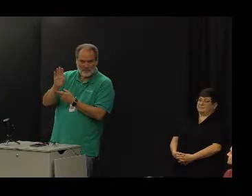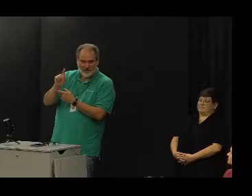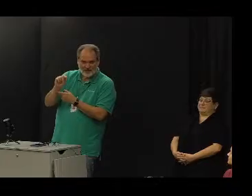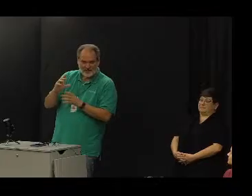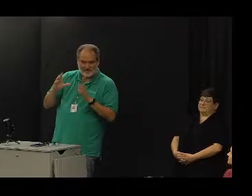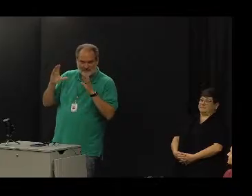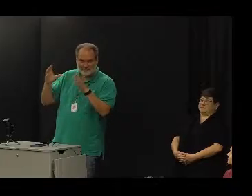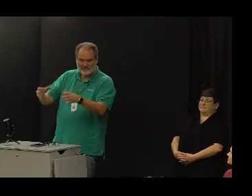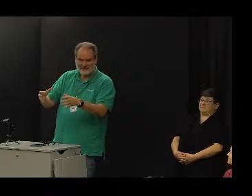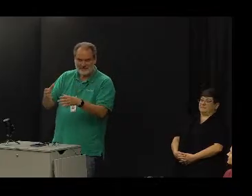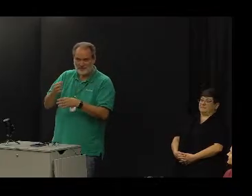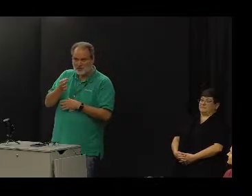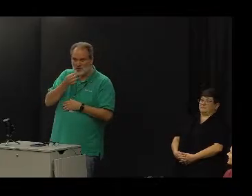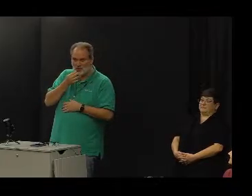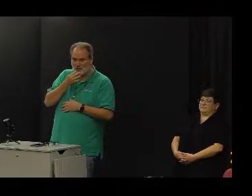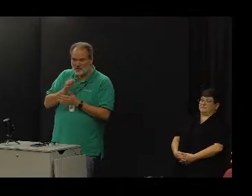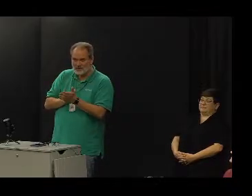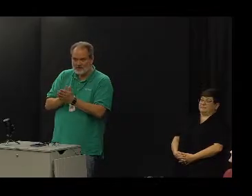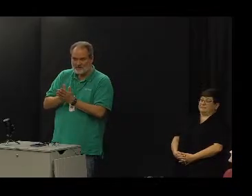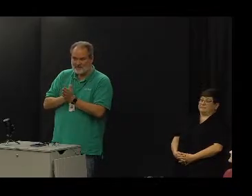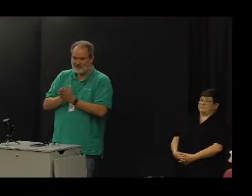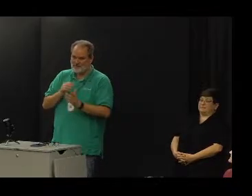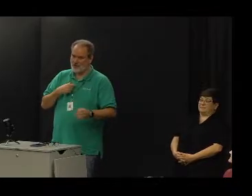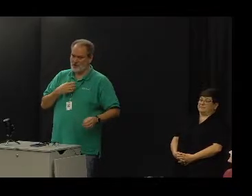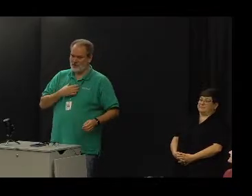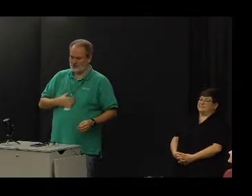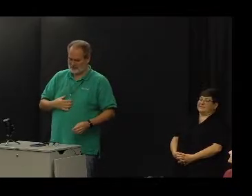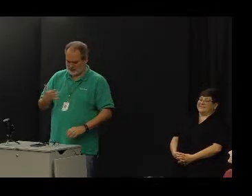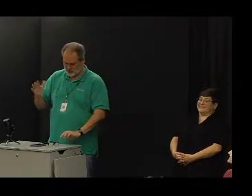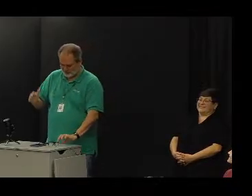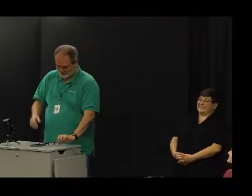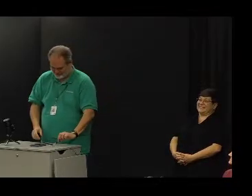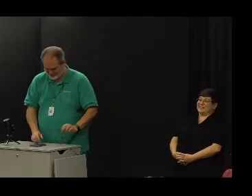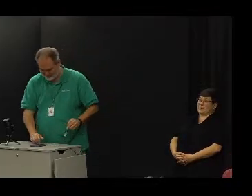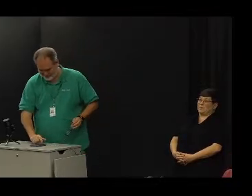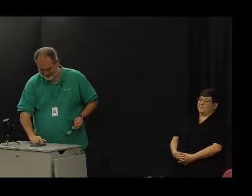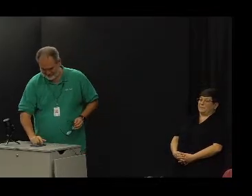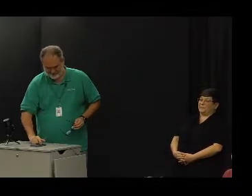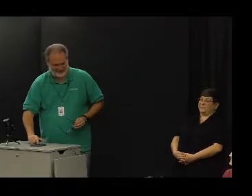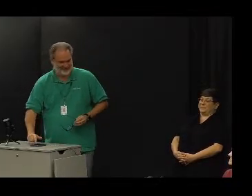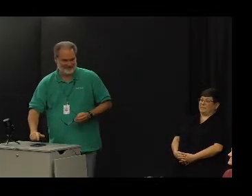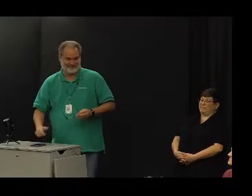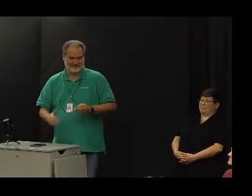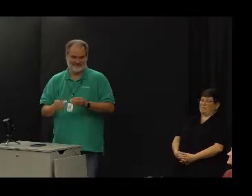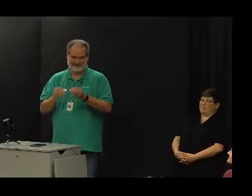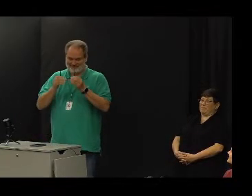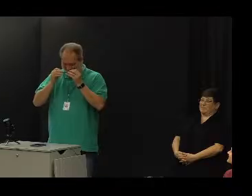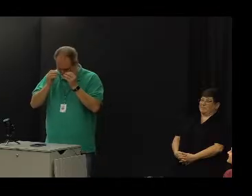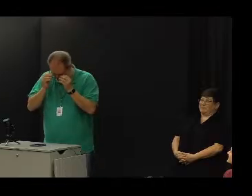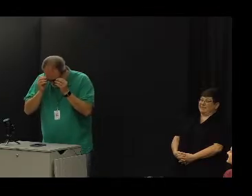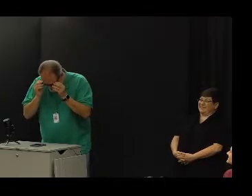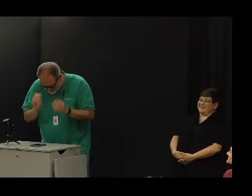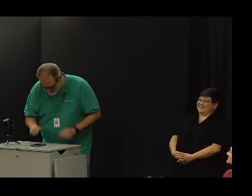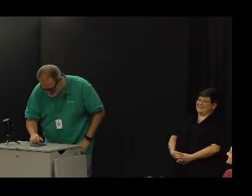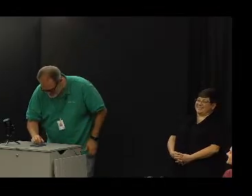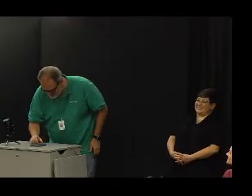And we were discussing maybe we could purchase a pork butt that we could roast on that soon. Man, I'm already making myself